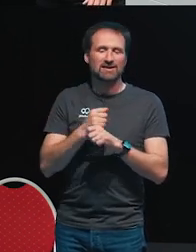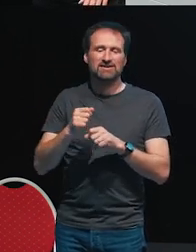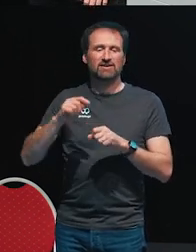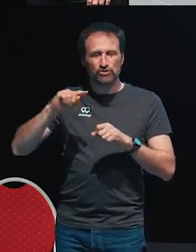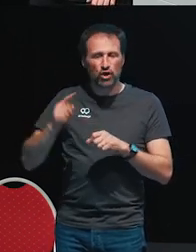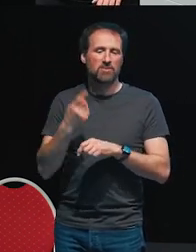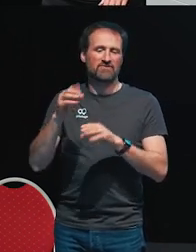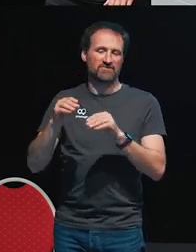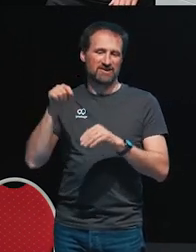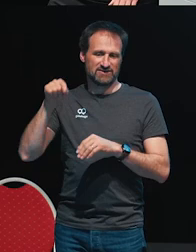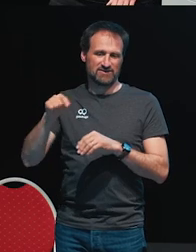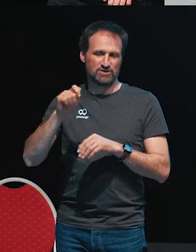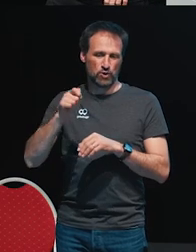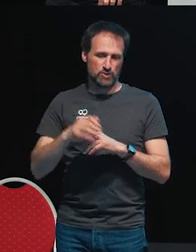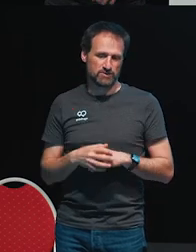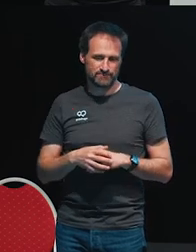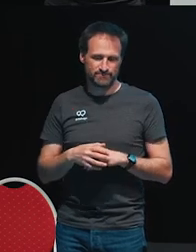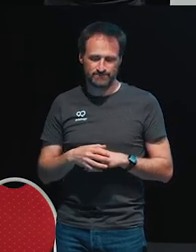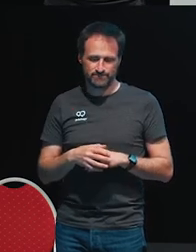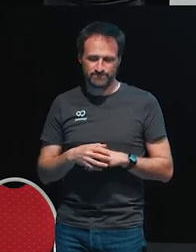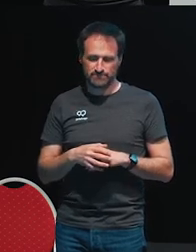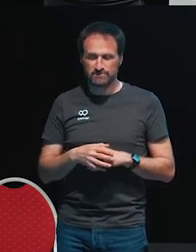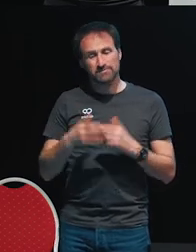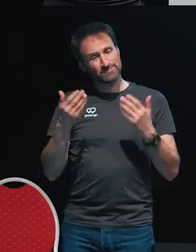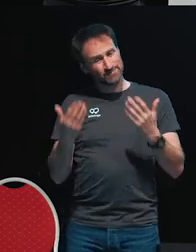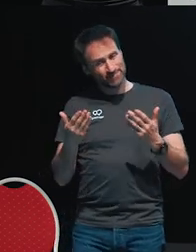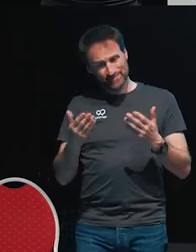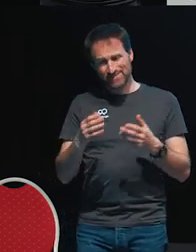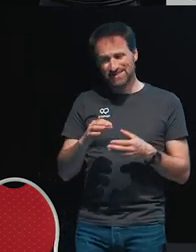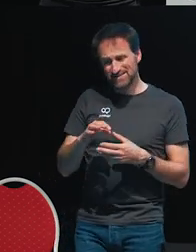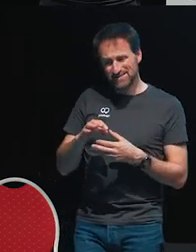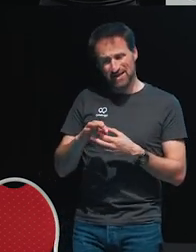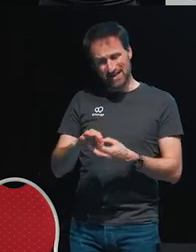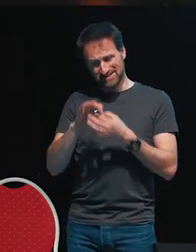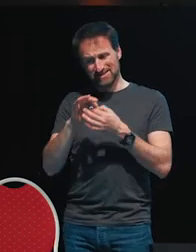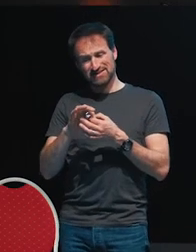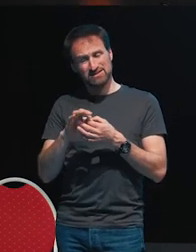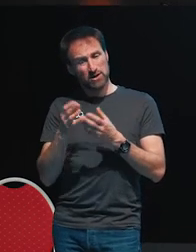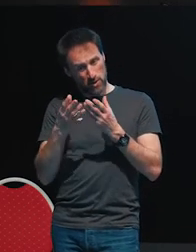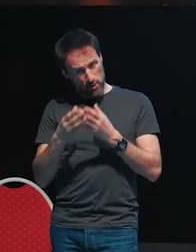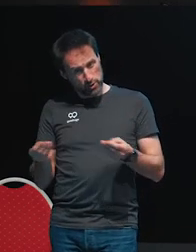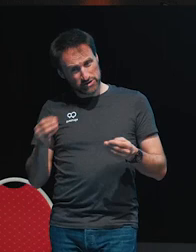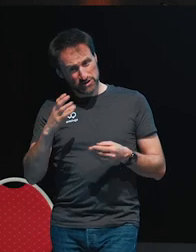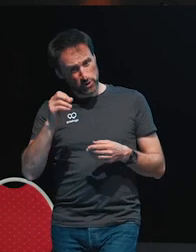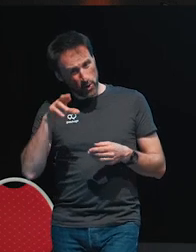using this flow. So does this approach solve cores? Who thinks it does?